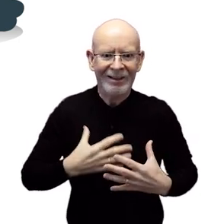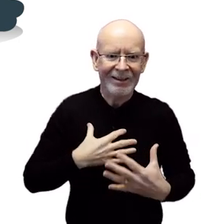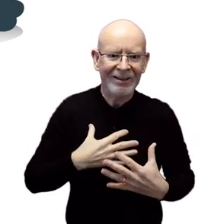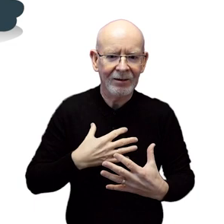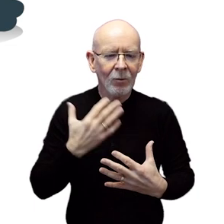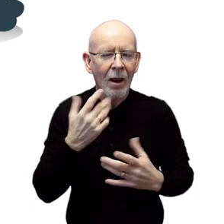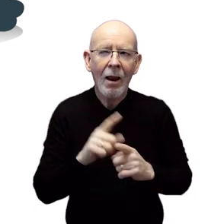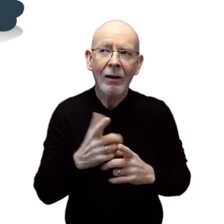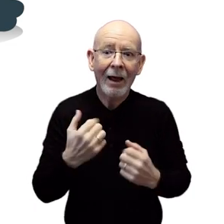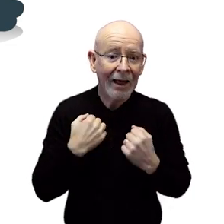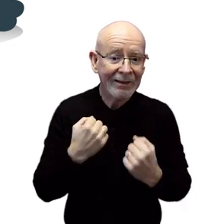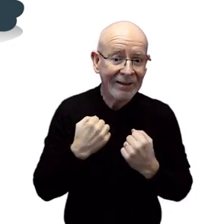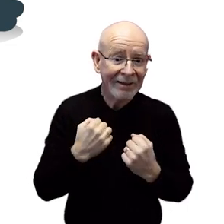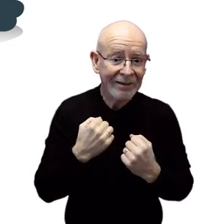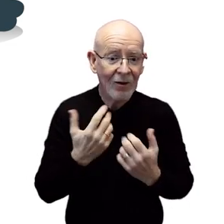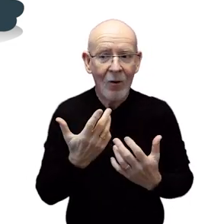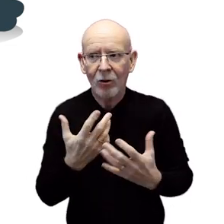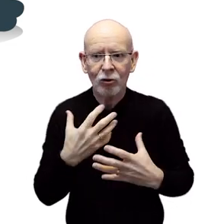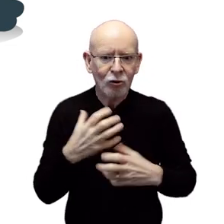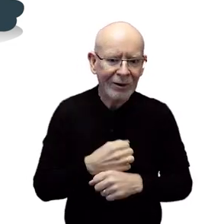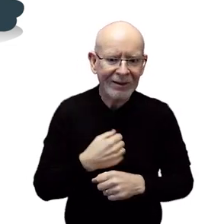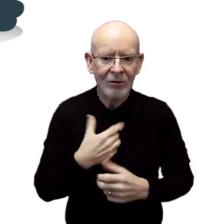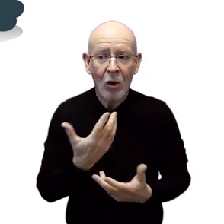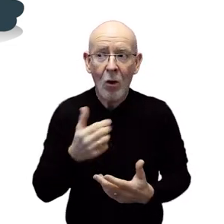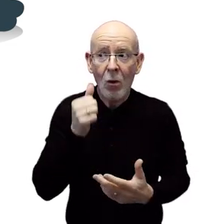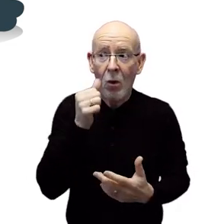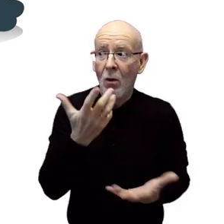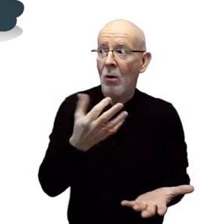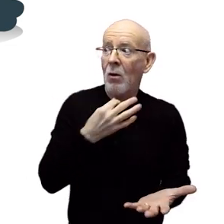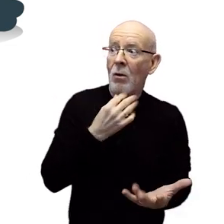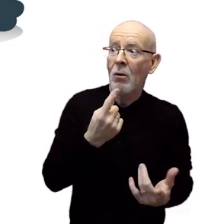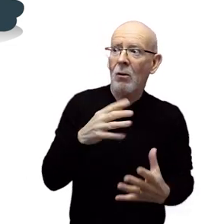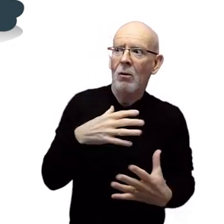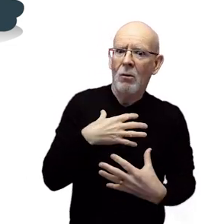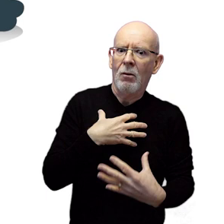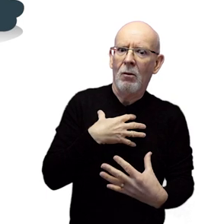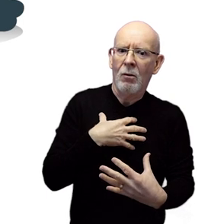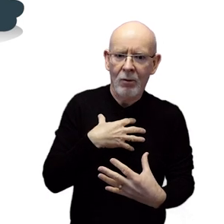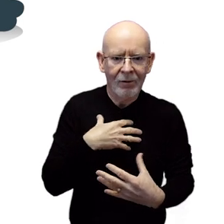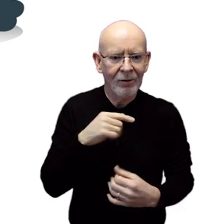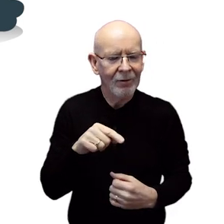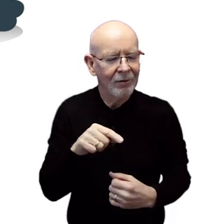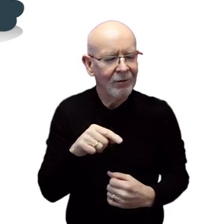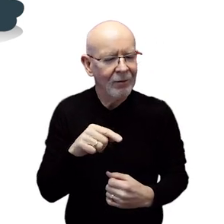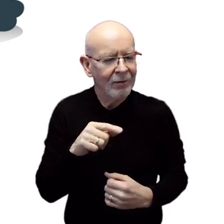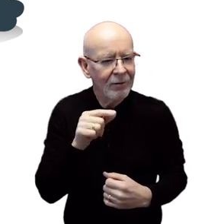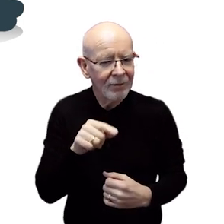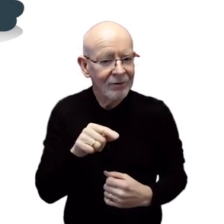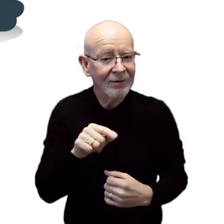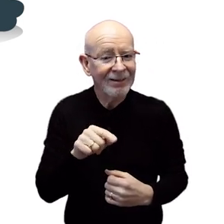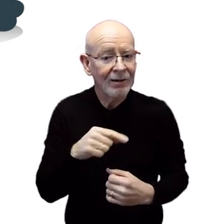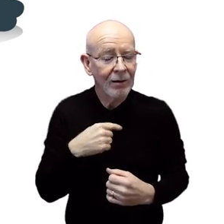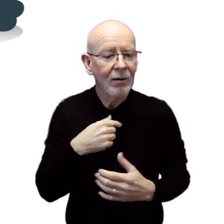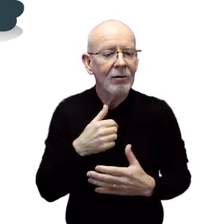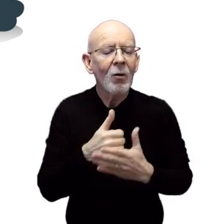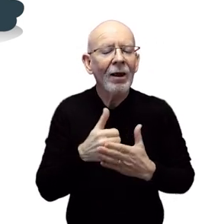to exercise and whilst exercising, or when we get stressed or perceive a danger. It is at this